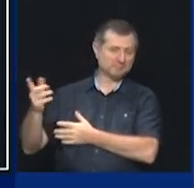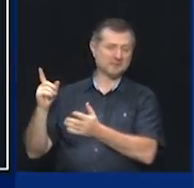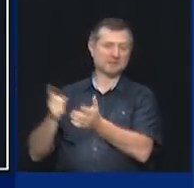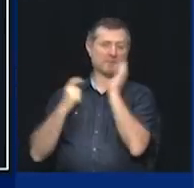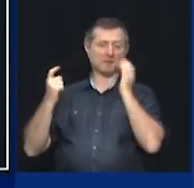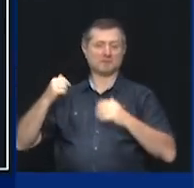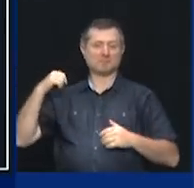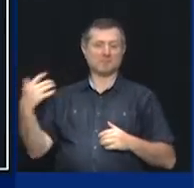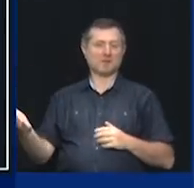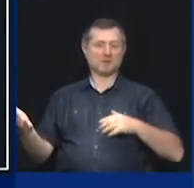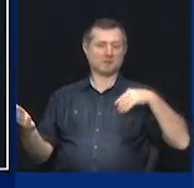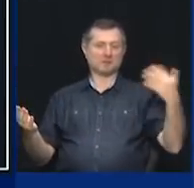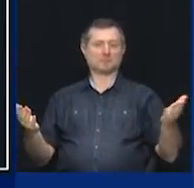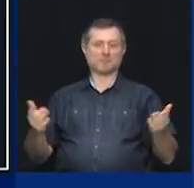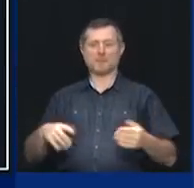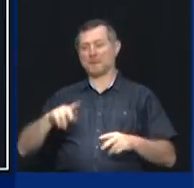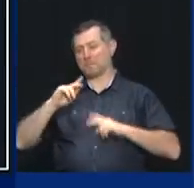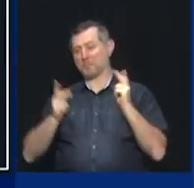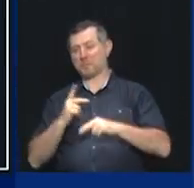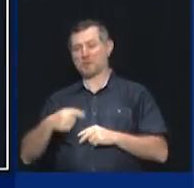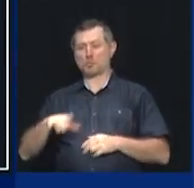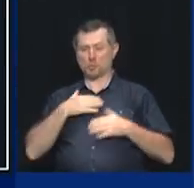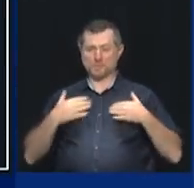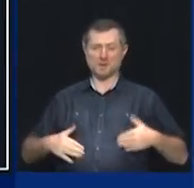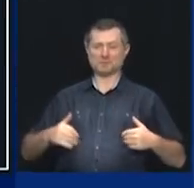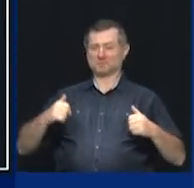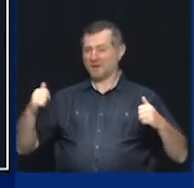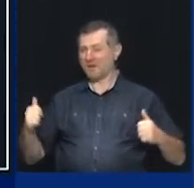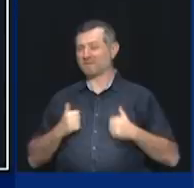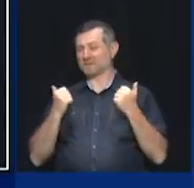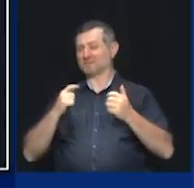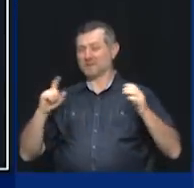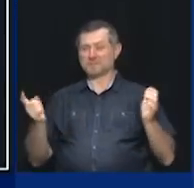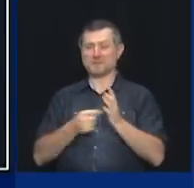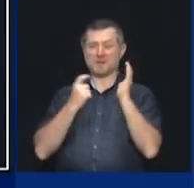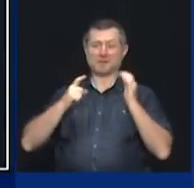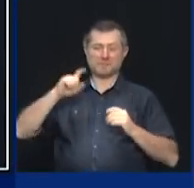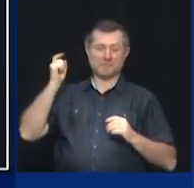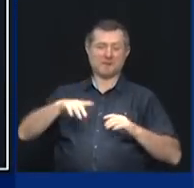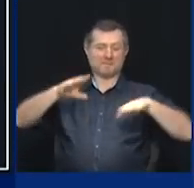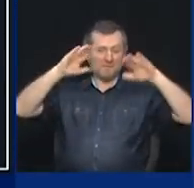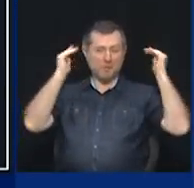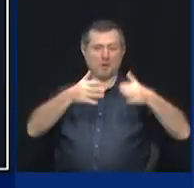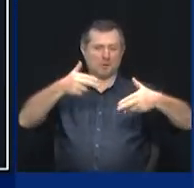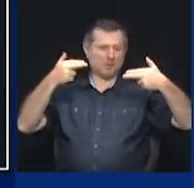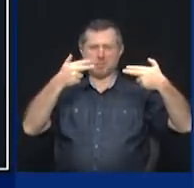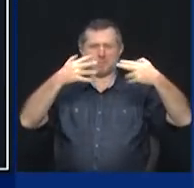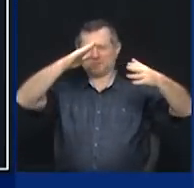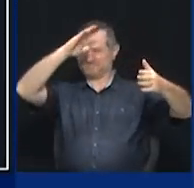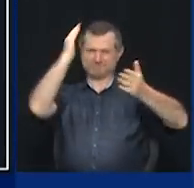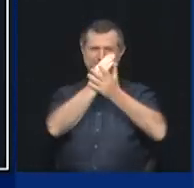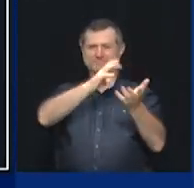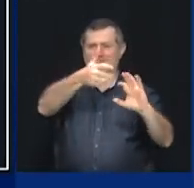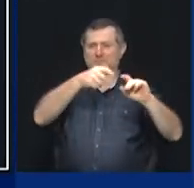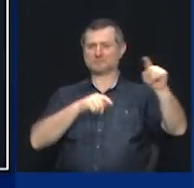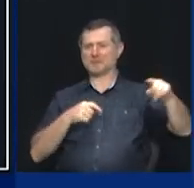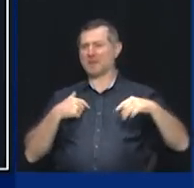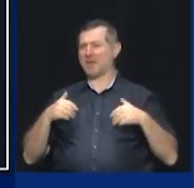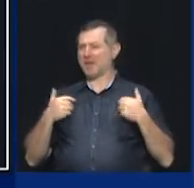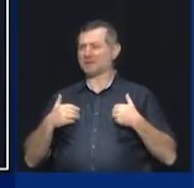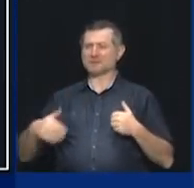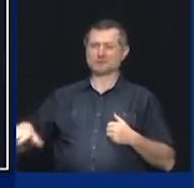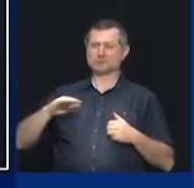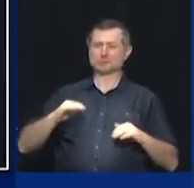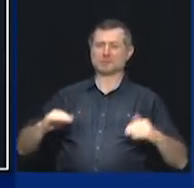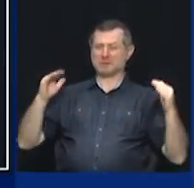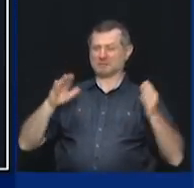Humanity demands that we attack gun violence. Young people are dying, and you know it, and you can